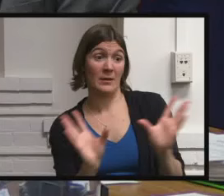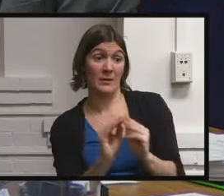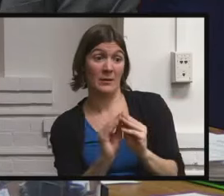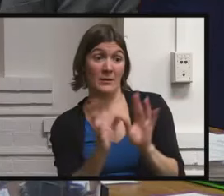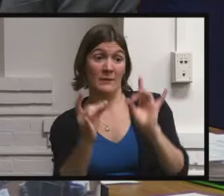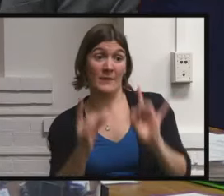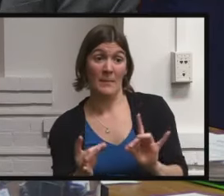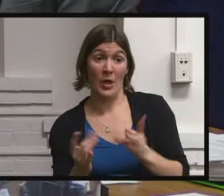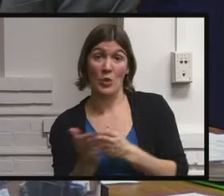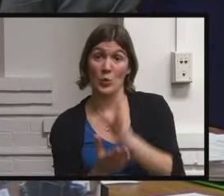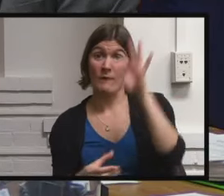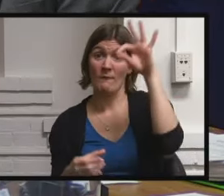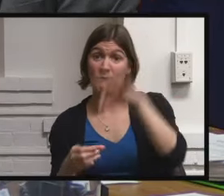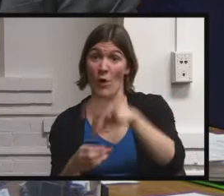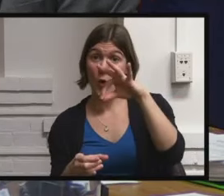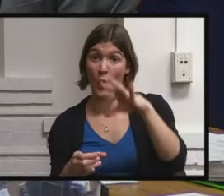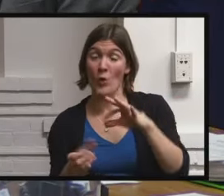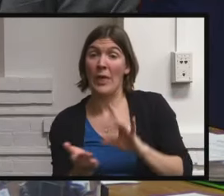by way of a vote,